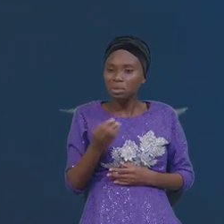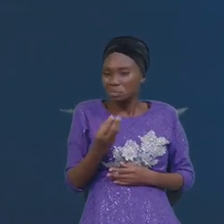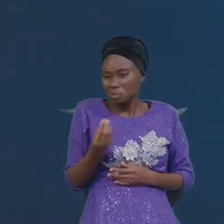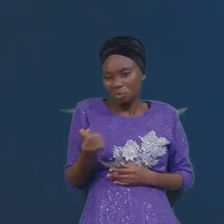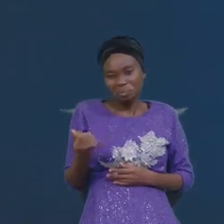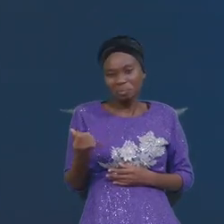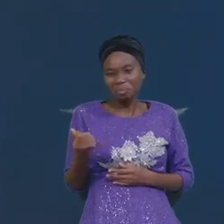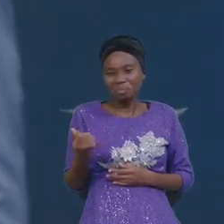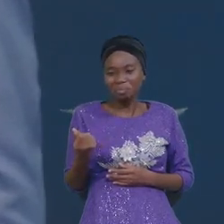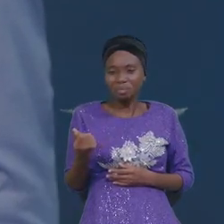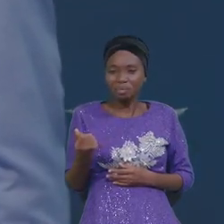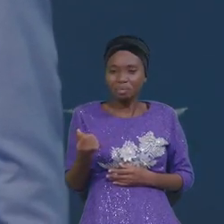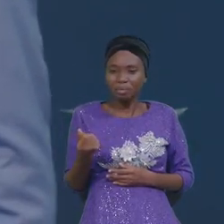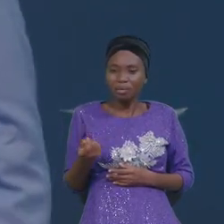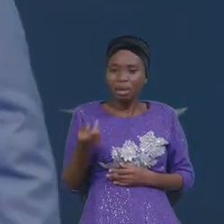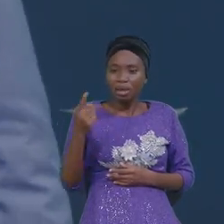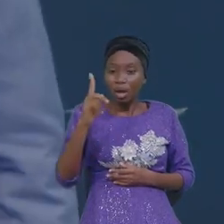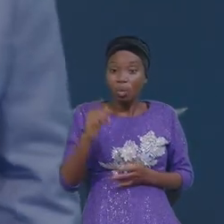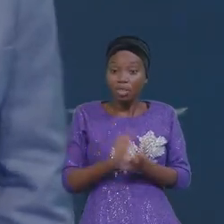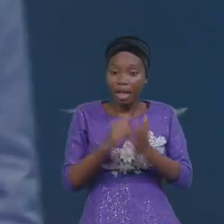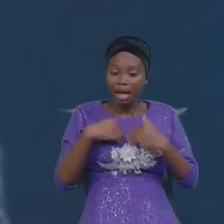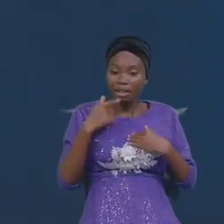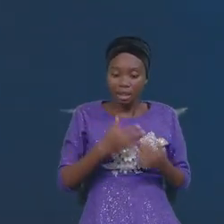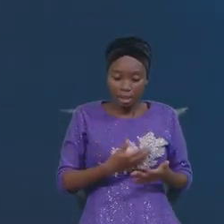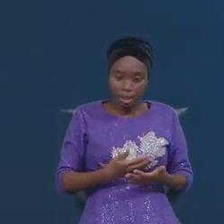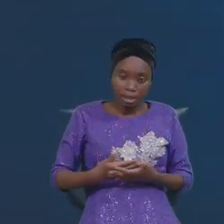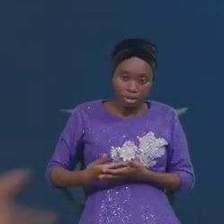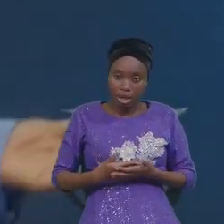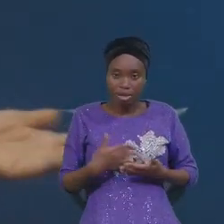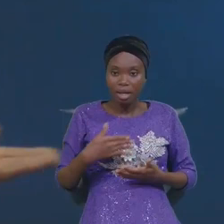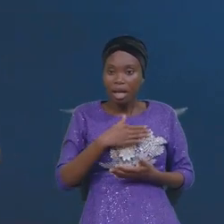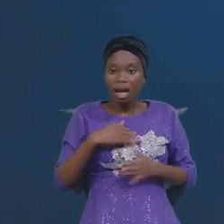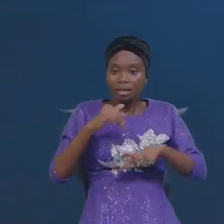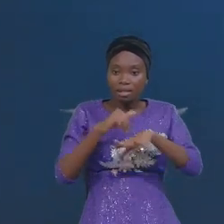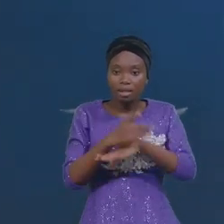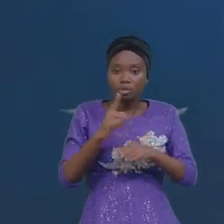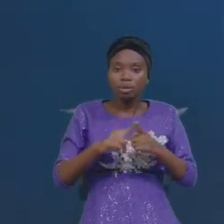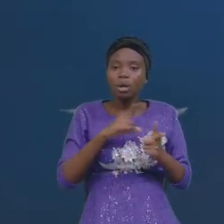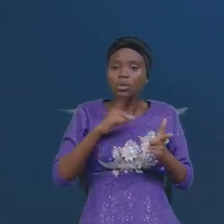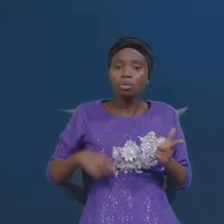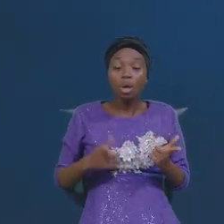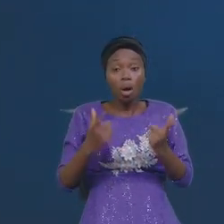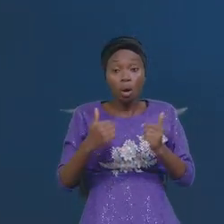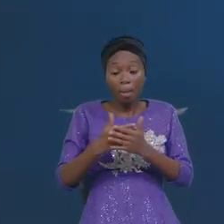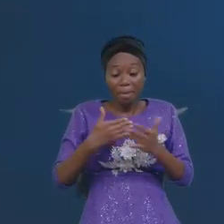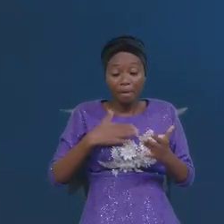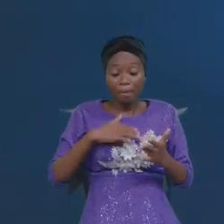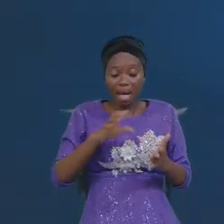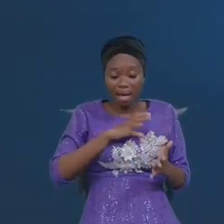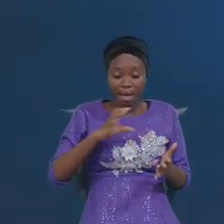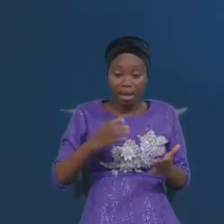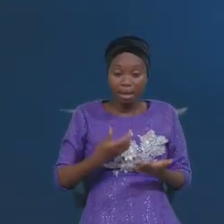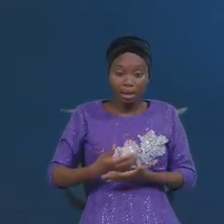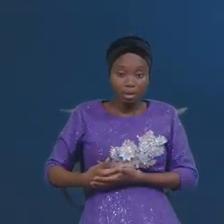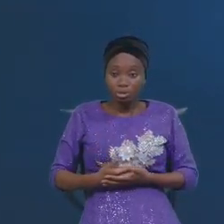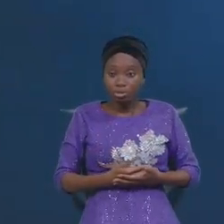Just a few. The one that has a child, and then he sent to the Lord, come before my child dies. A